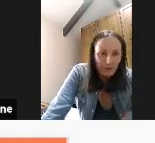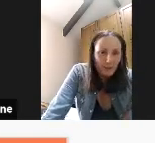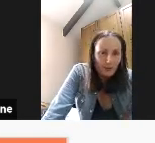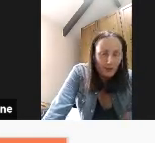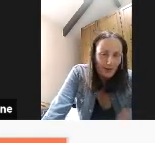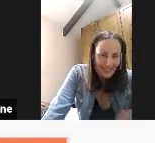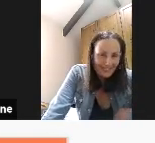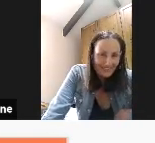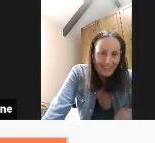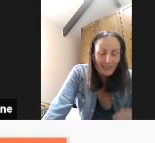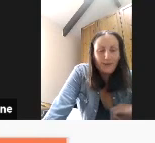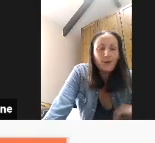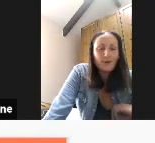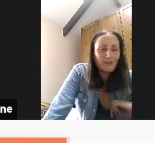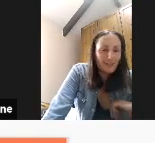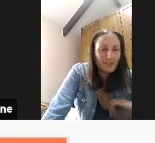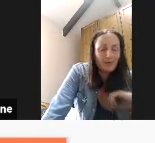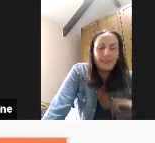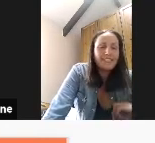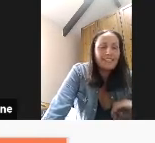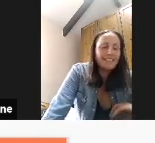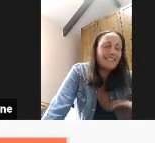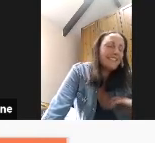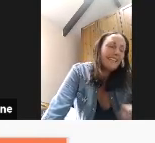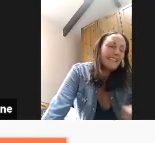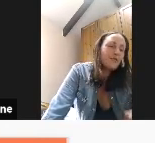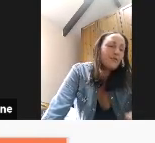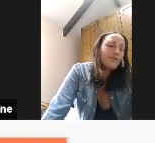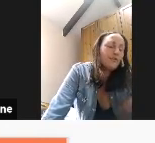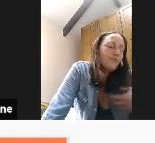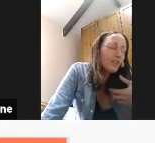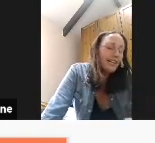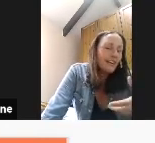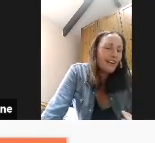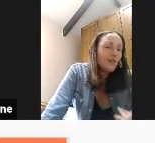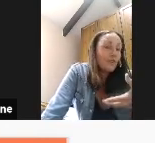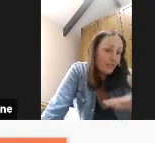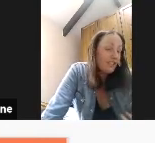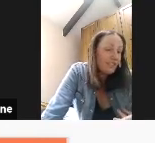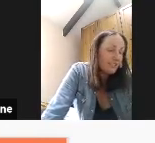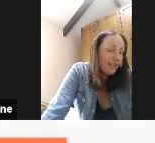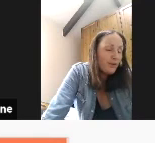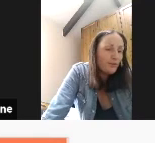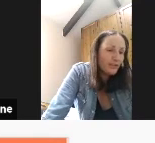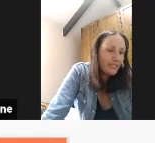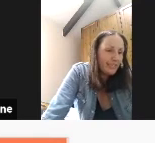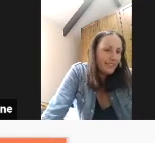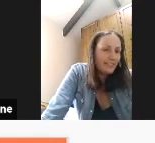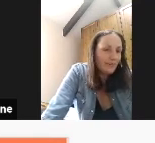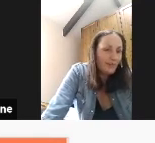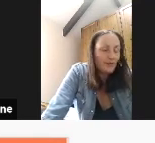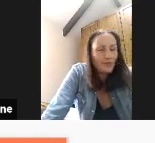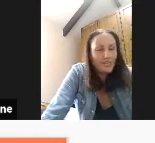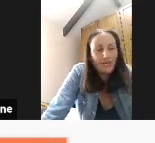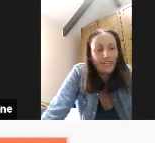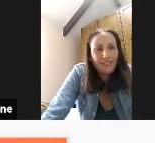we're exploring ways to do that through open interoperability standards and through working out how logistics can be coordinated. And the